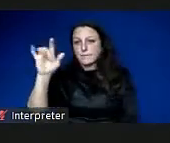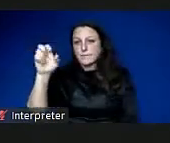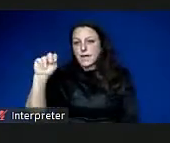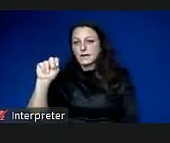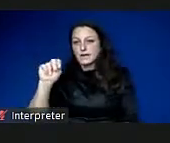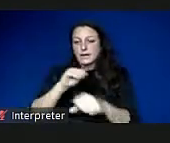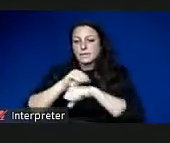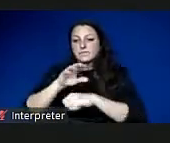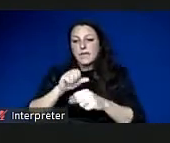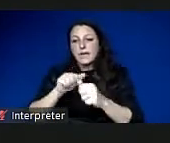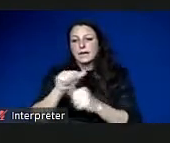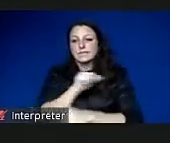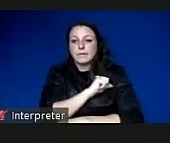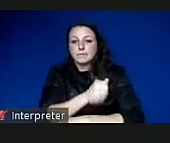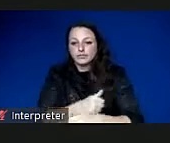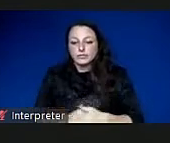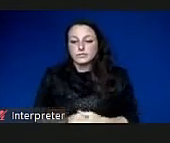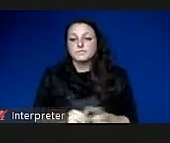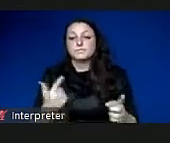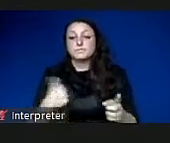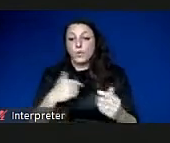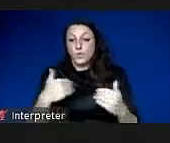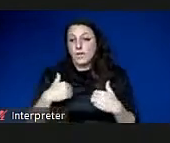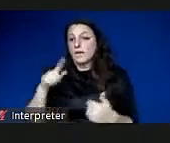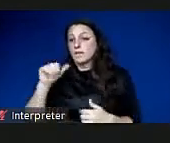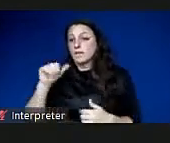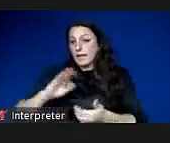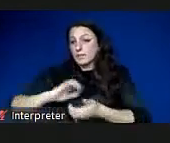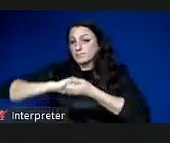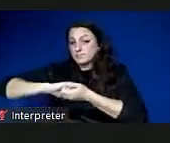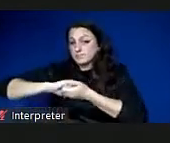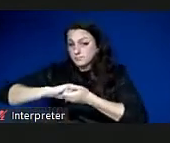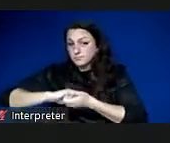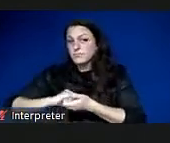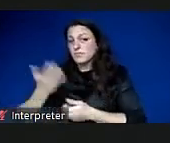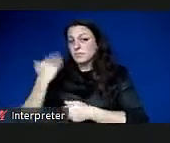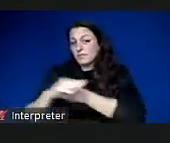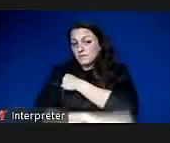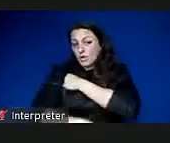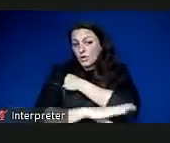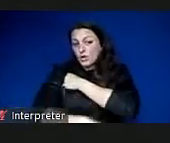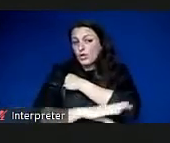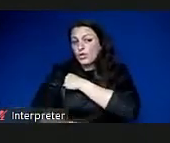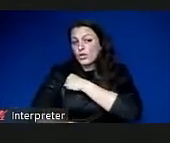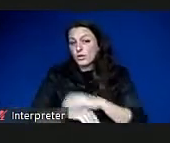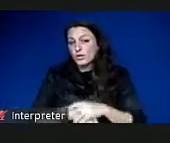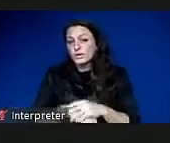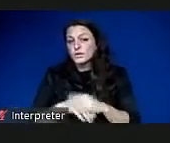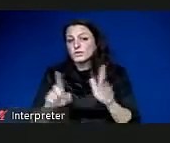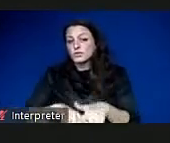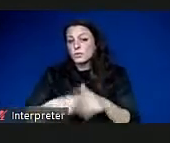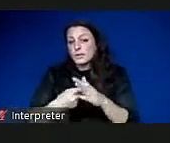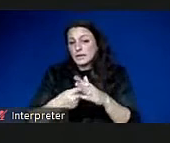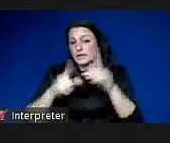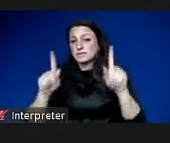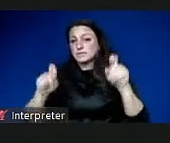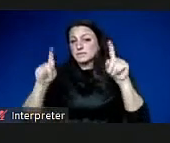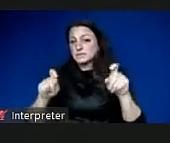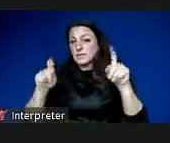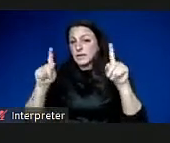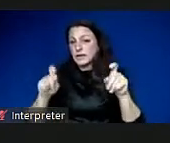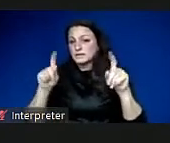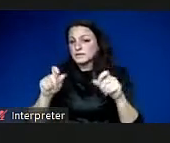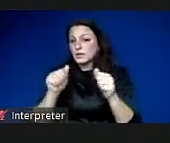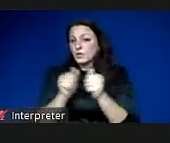known as Cumulative, and we partnered with them in the fall to begin doing testing in our long-term